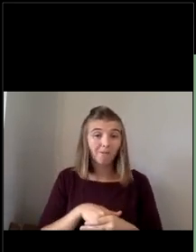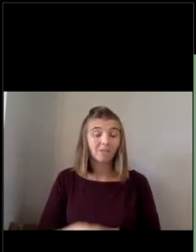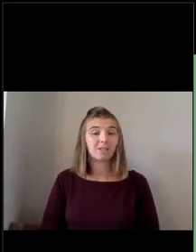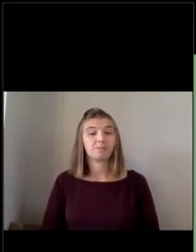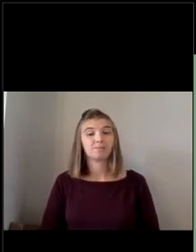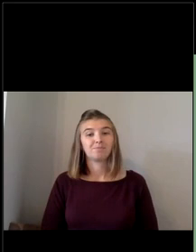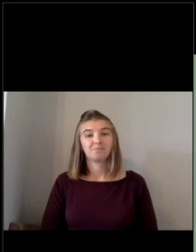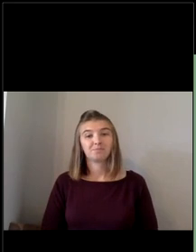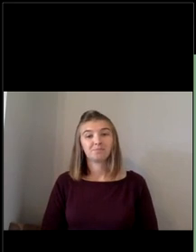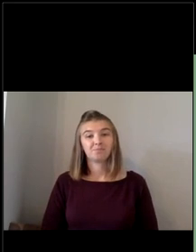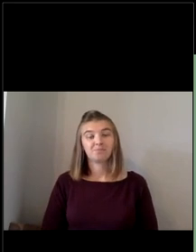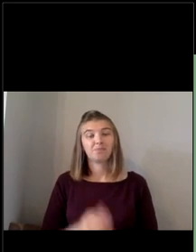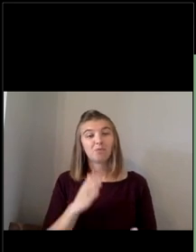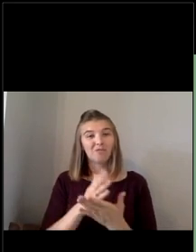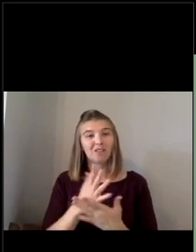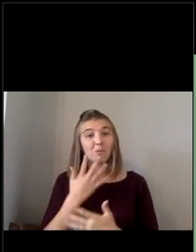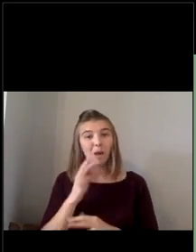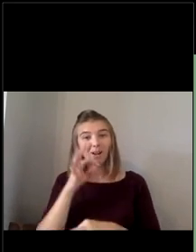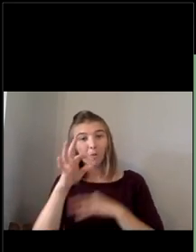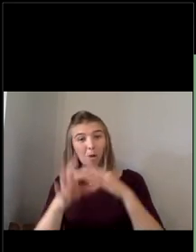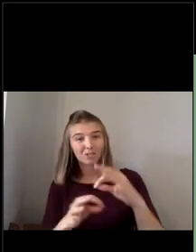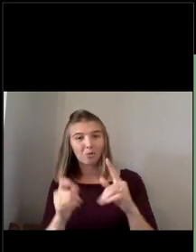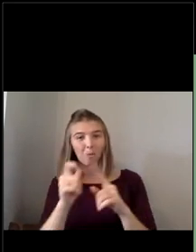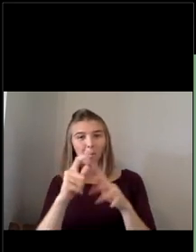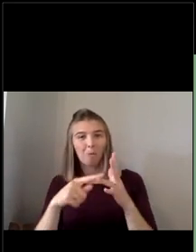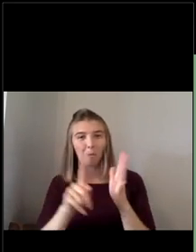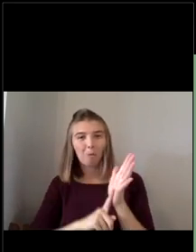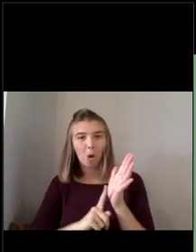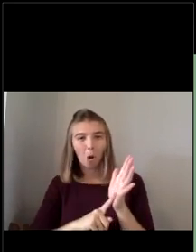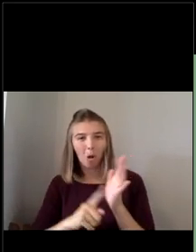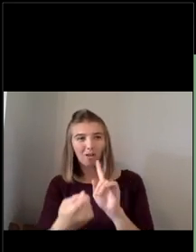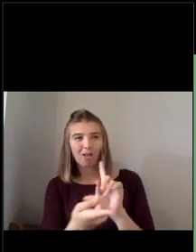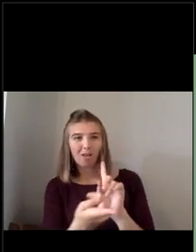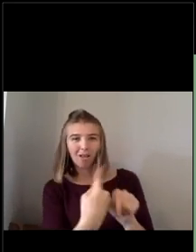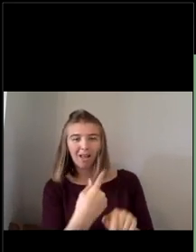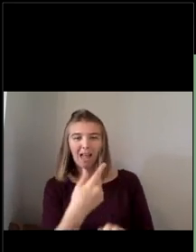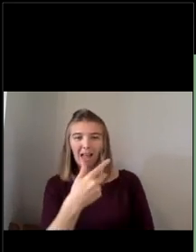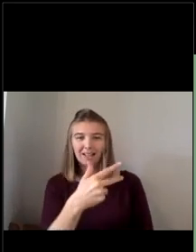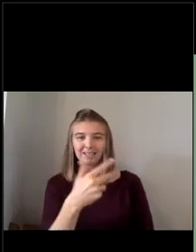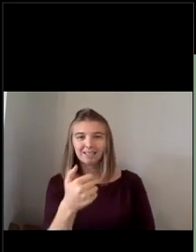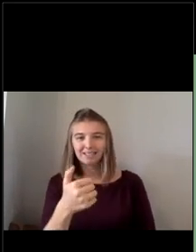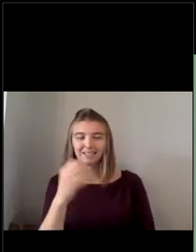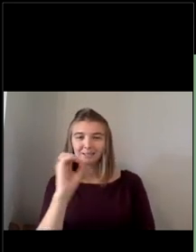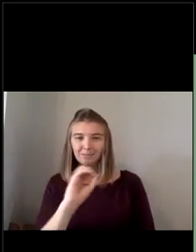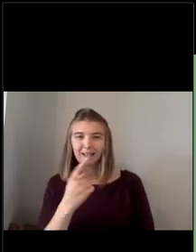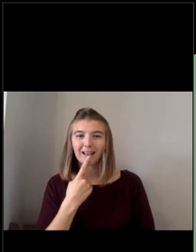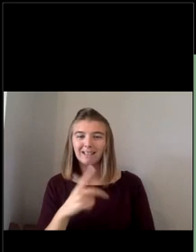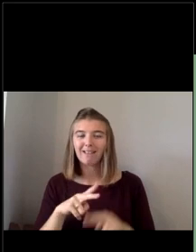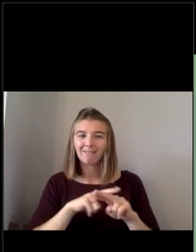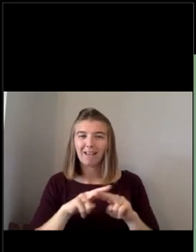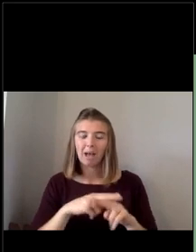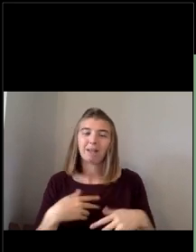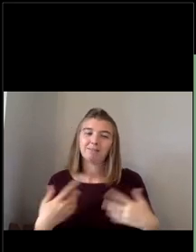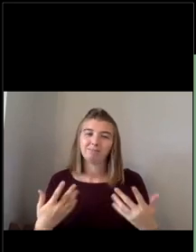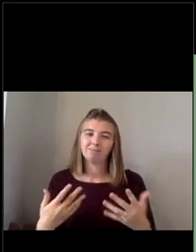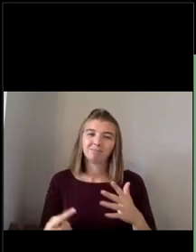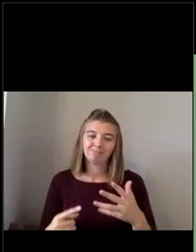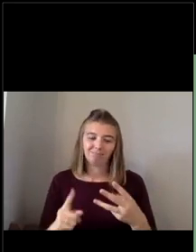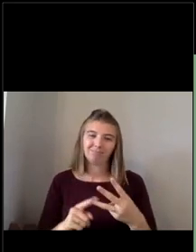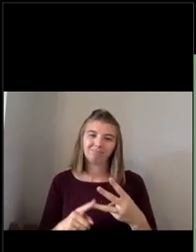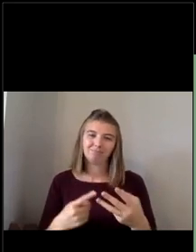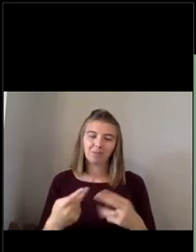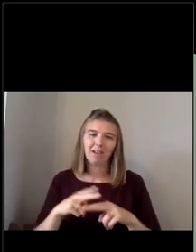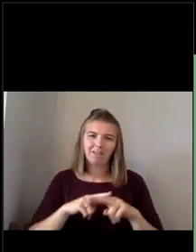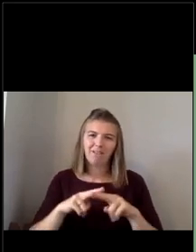about 86% of people said they rely on family and friends for support. They can often be a really